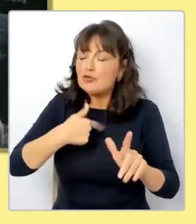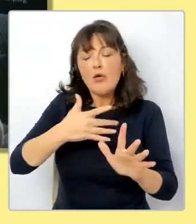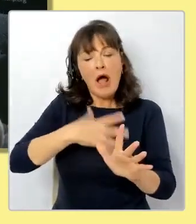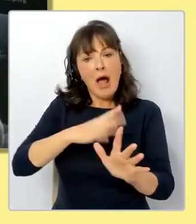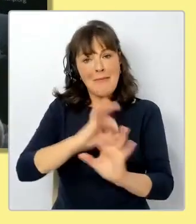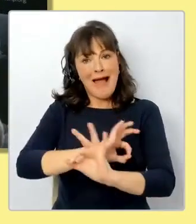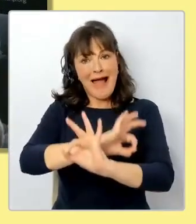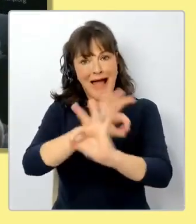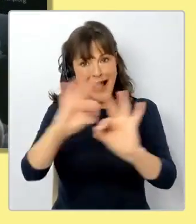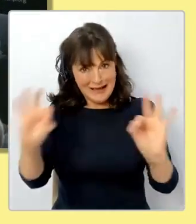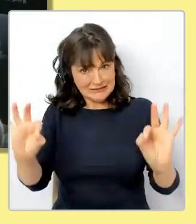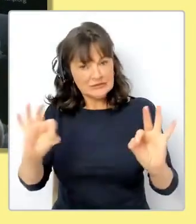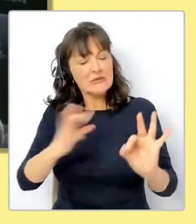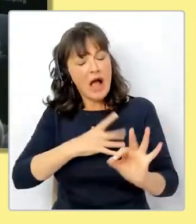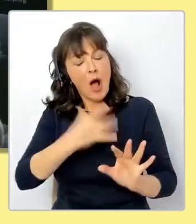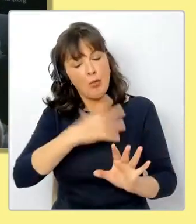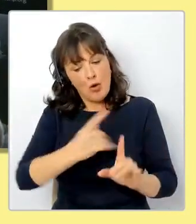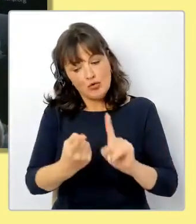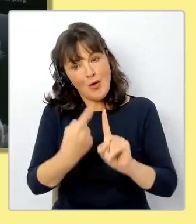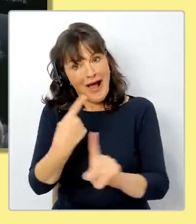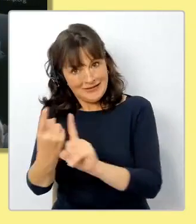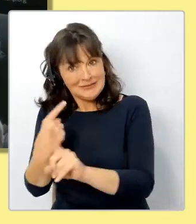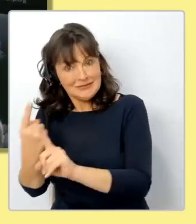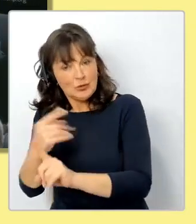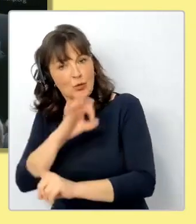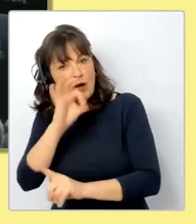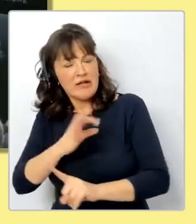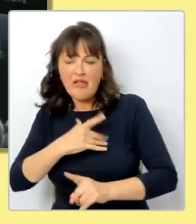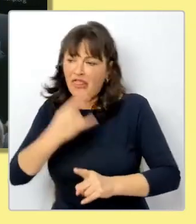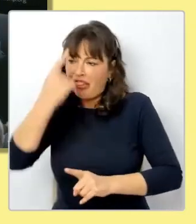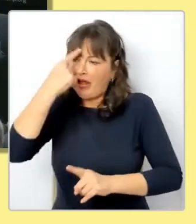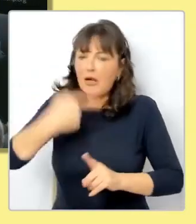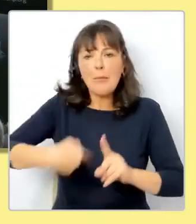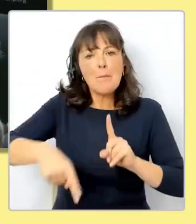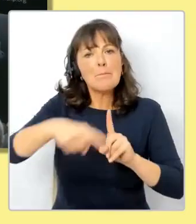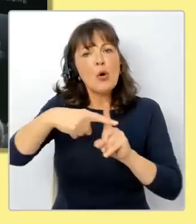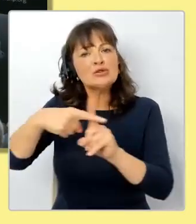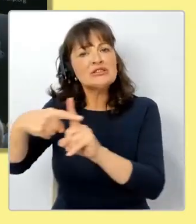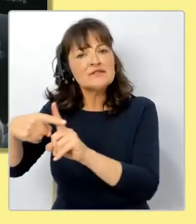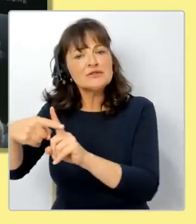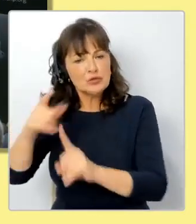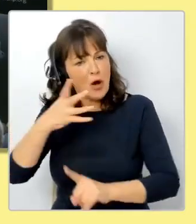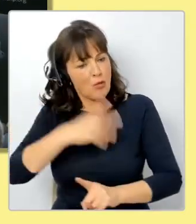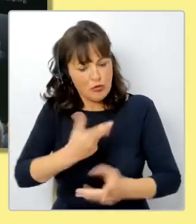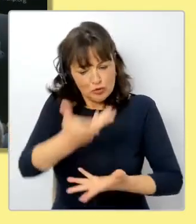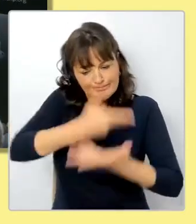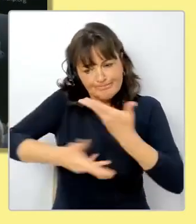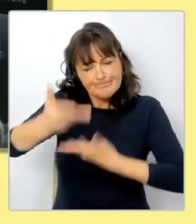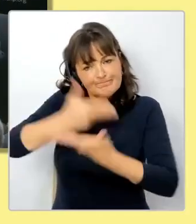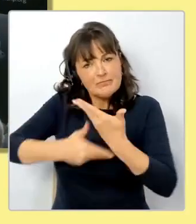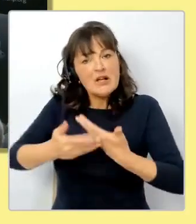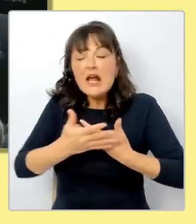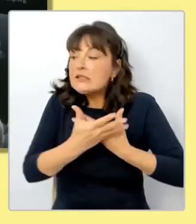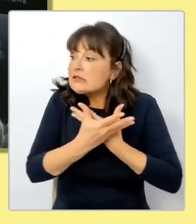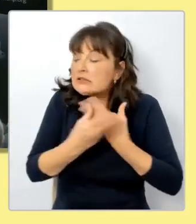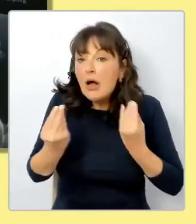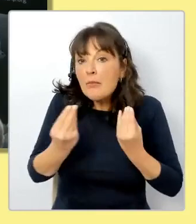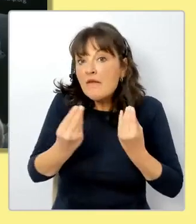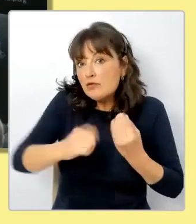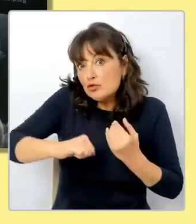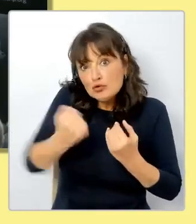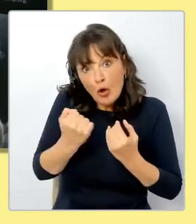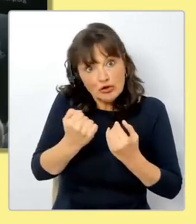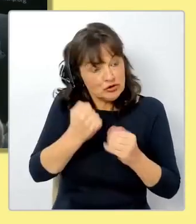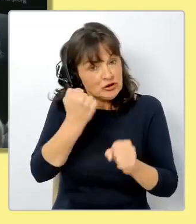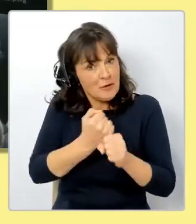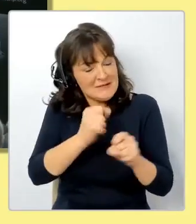has talked about, I would like you to talk about some of the Scottish Government specific policies around asylum, which